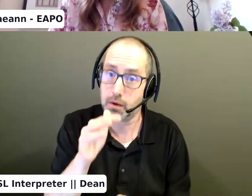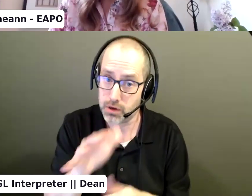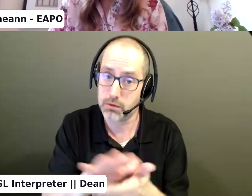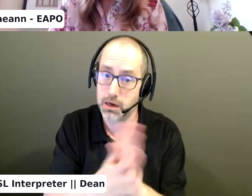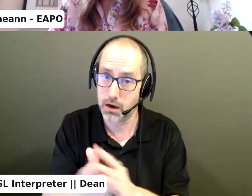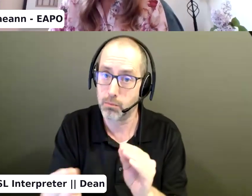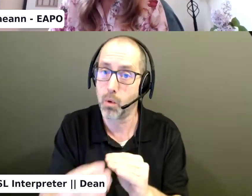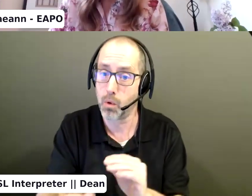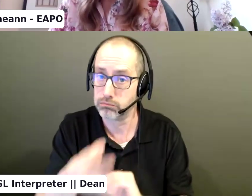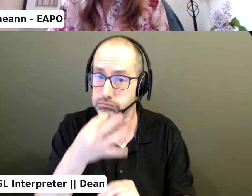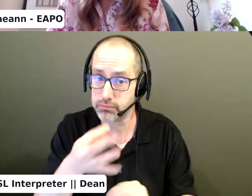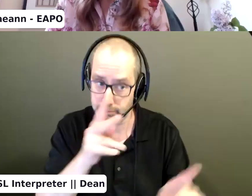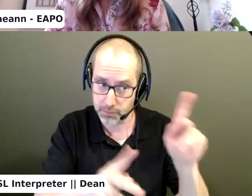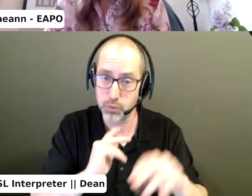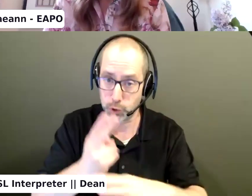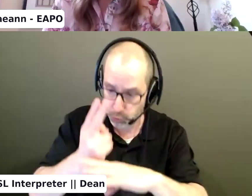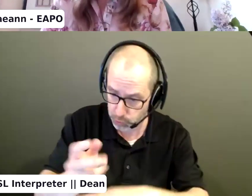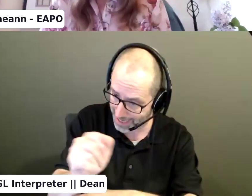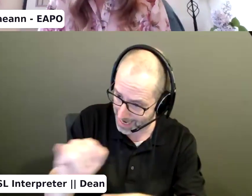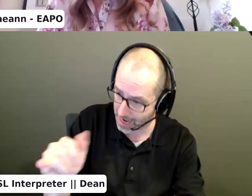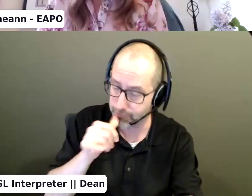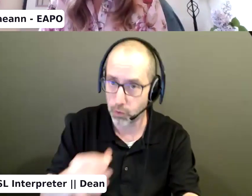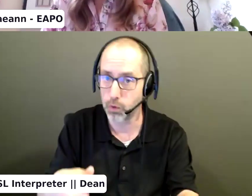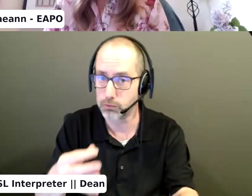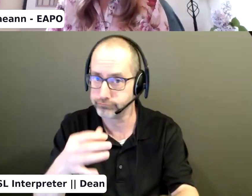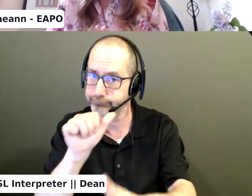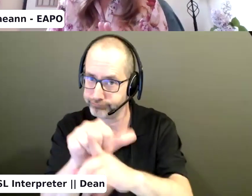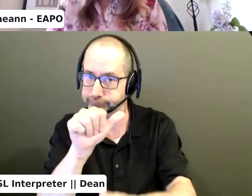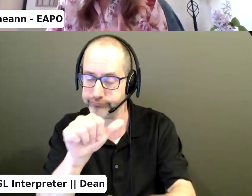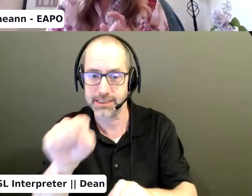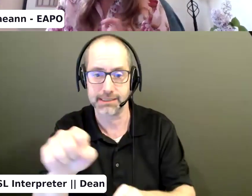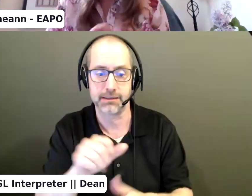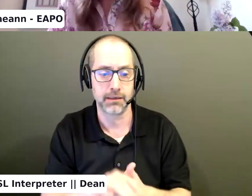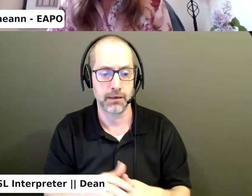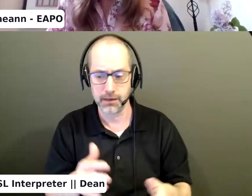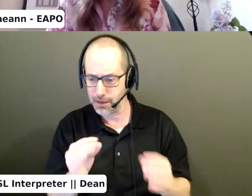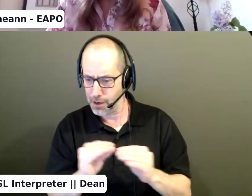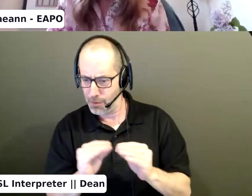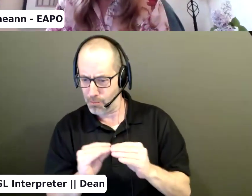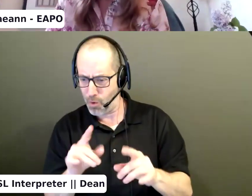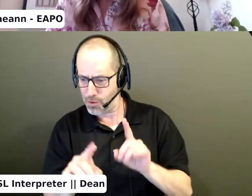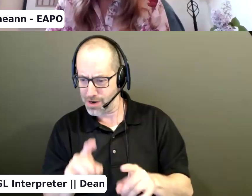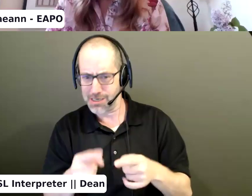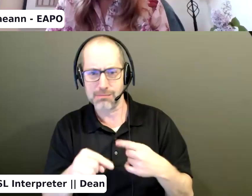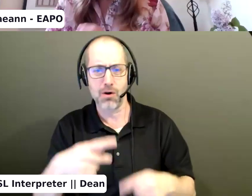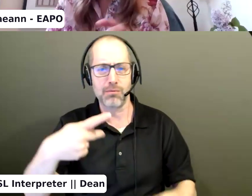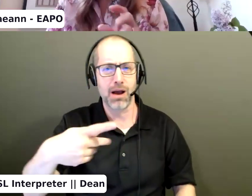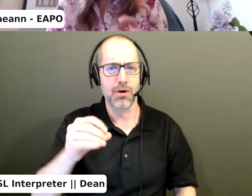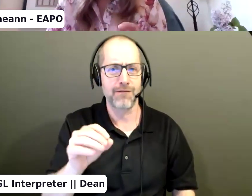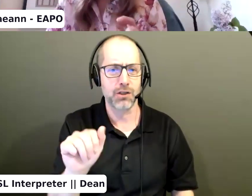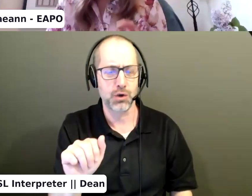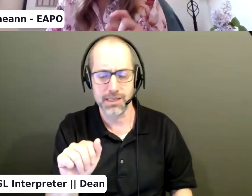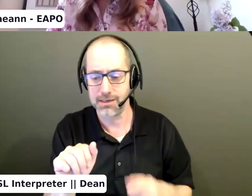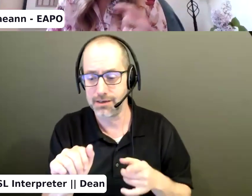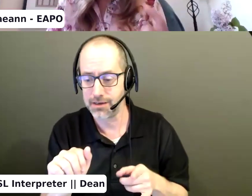prevalent. Okay. There was just another question about powers of attorney. I knew some of these might come up. And they may be